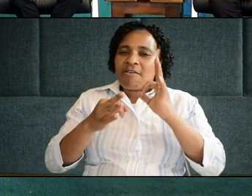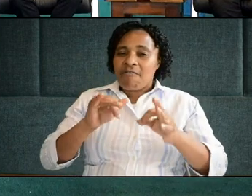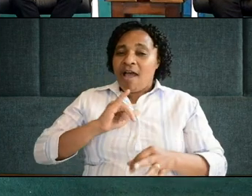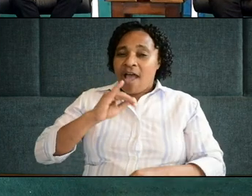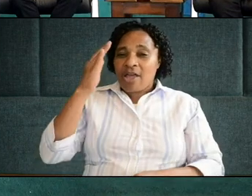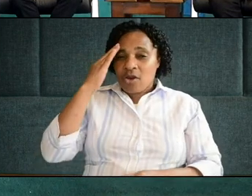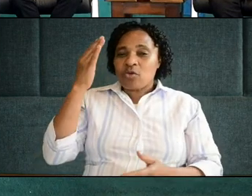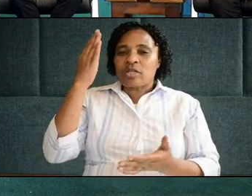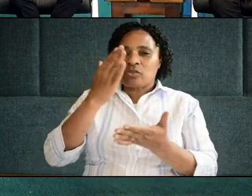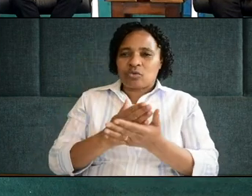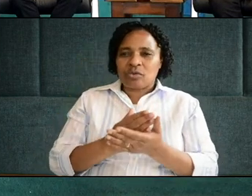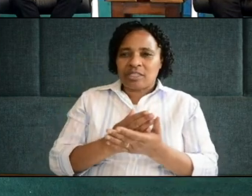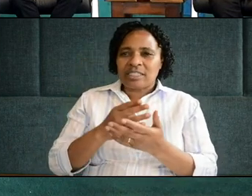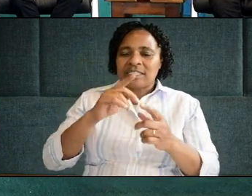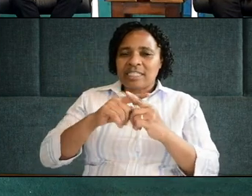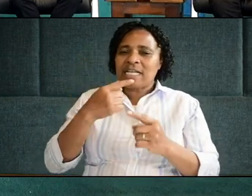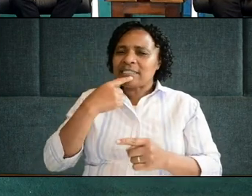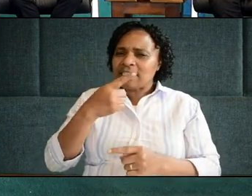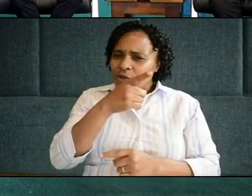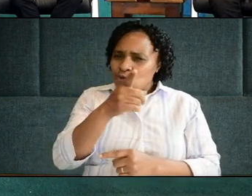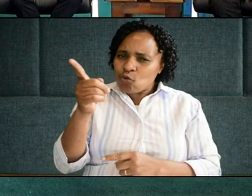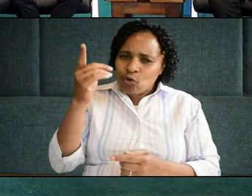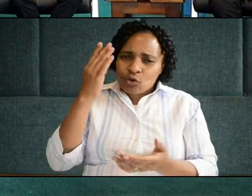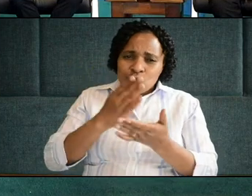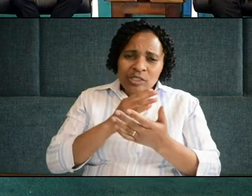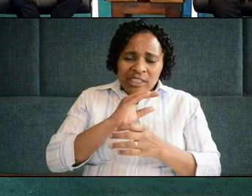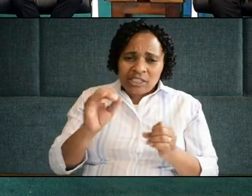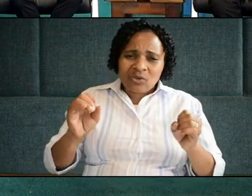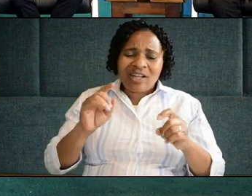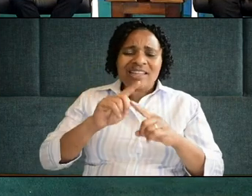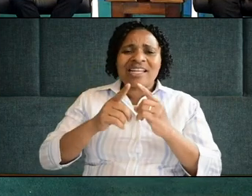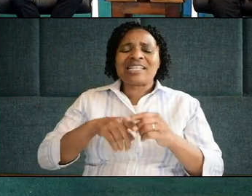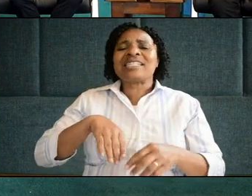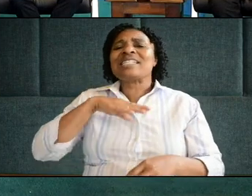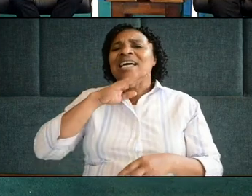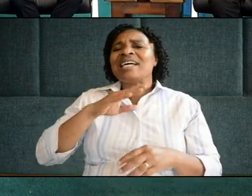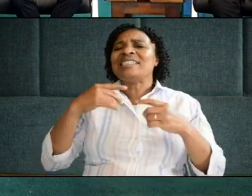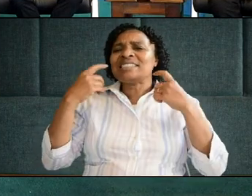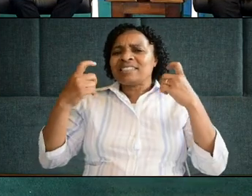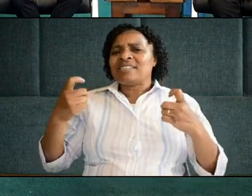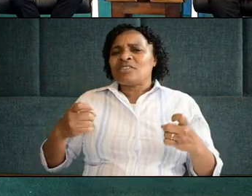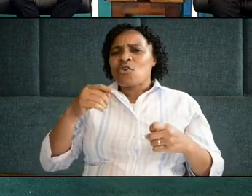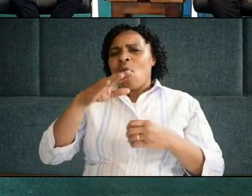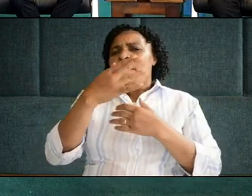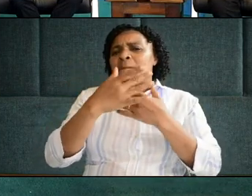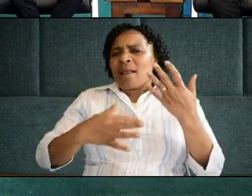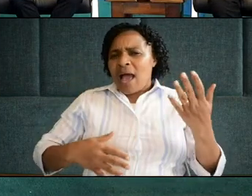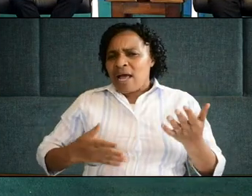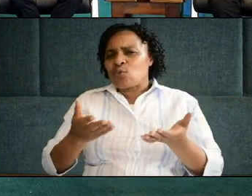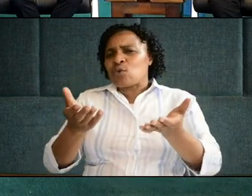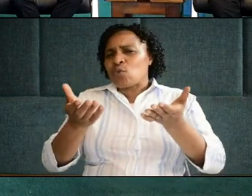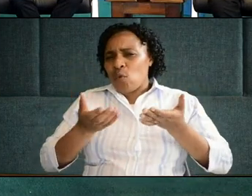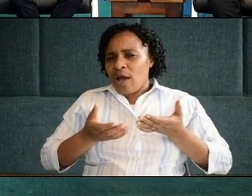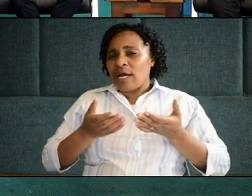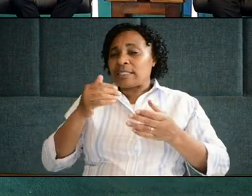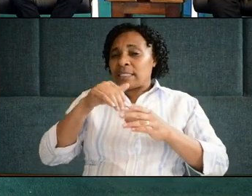know the truth and I don't tell you the truth and you die in your sin, your blood will be required of my